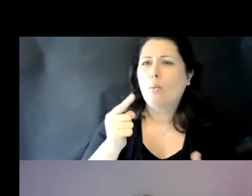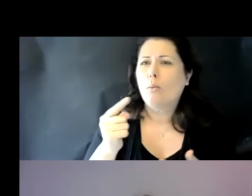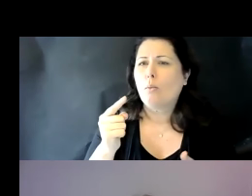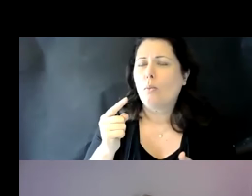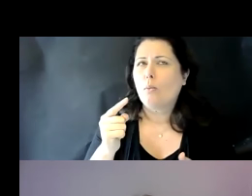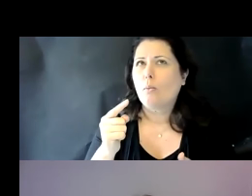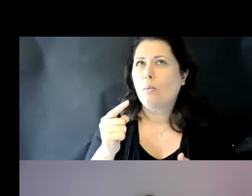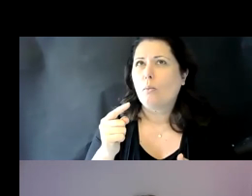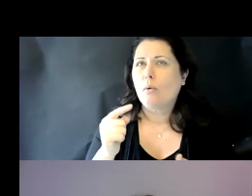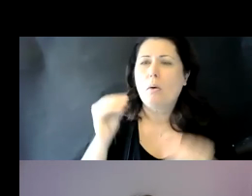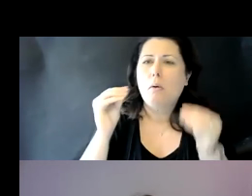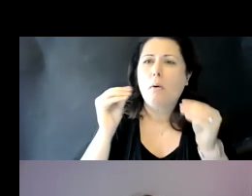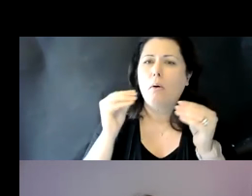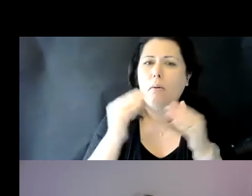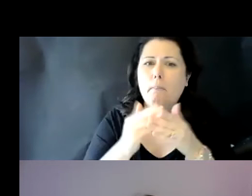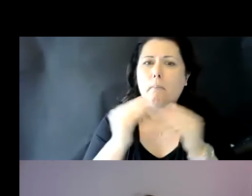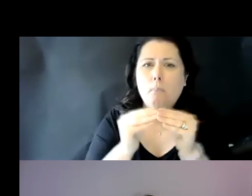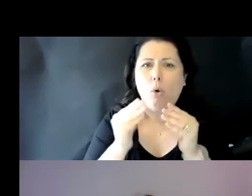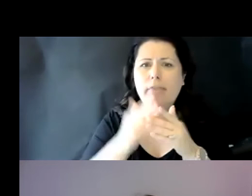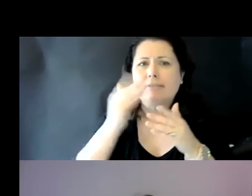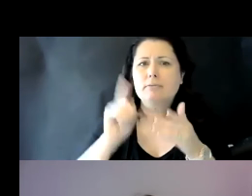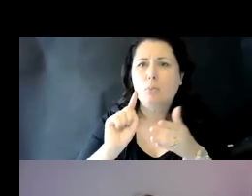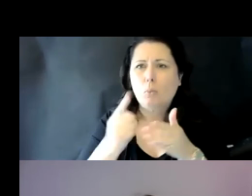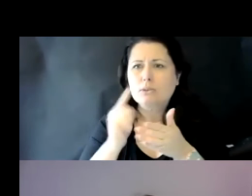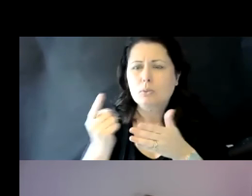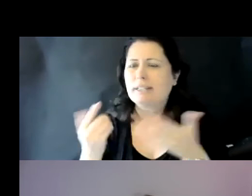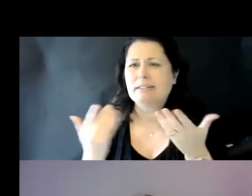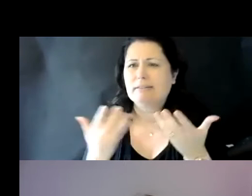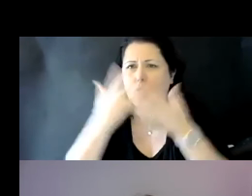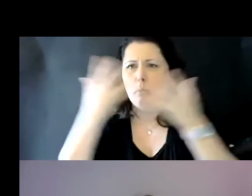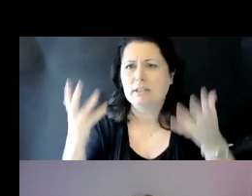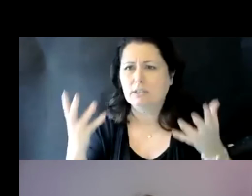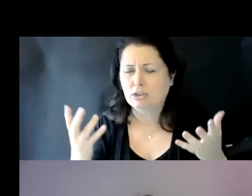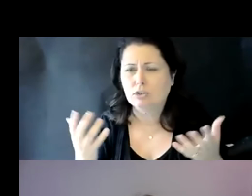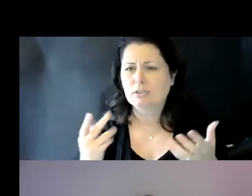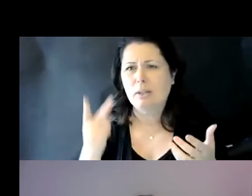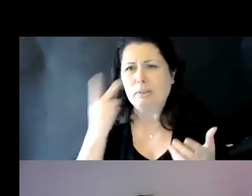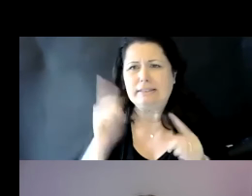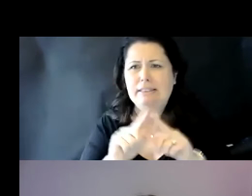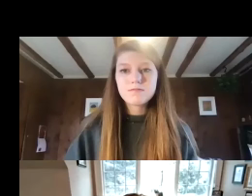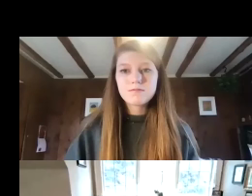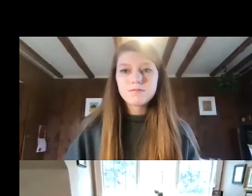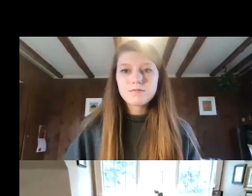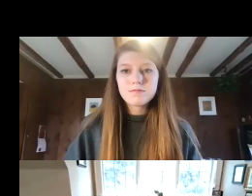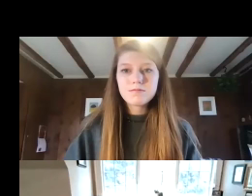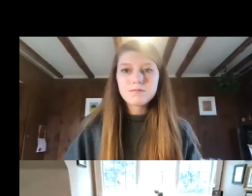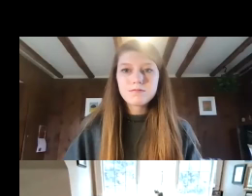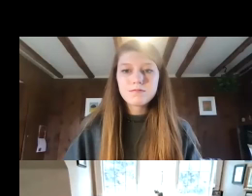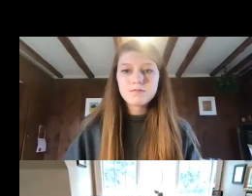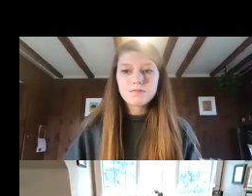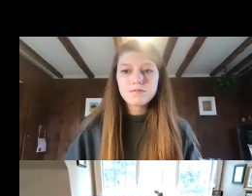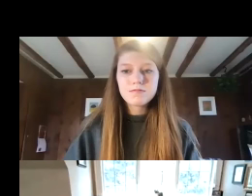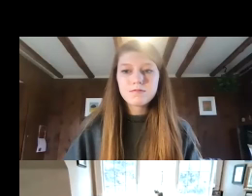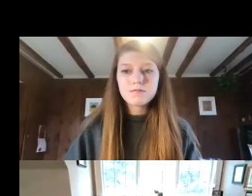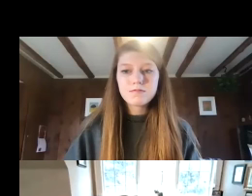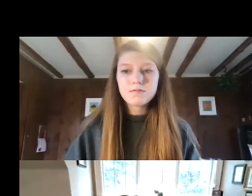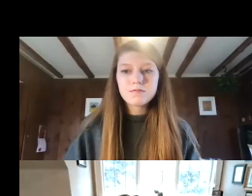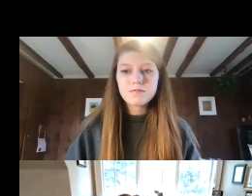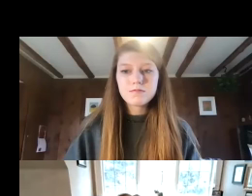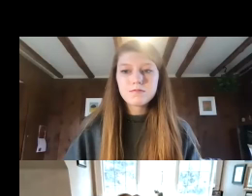do it more than once a week, it's like jumping on a weighing scales every 2 minutes. You just simply won't see any difference. So the questions are all about your experiences in the